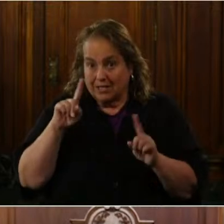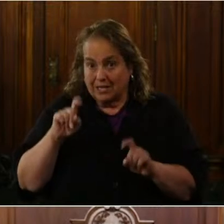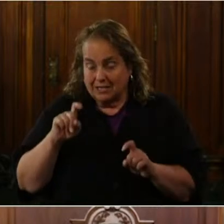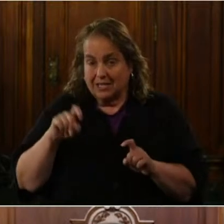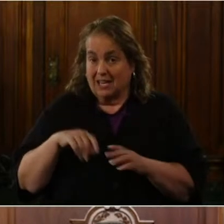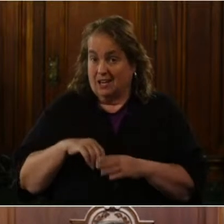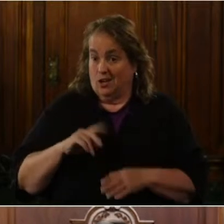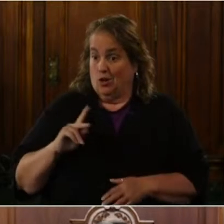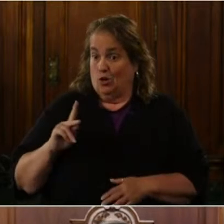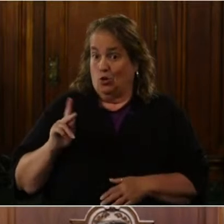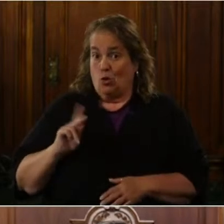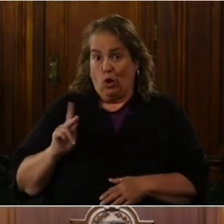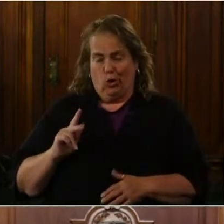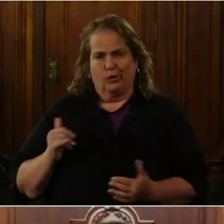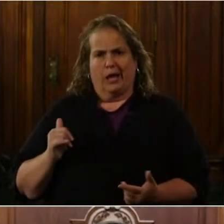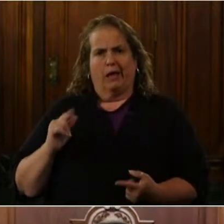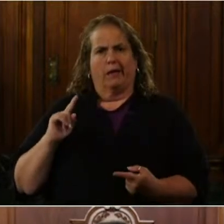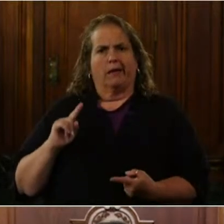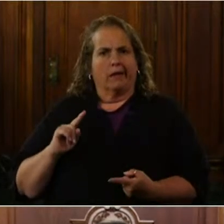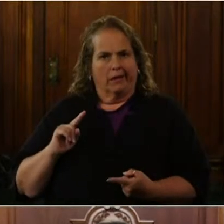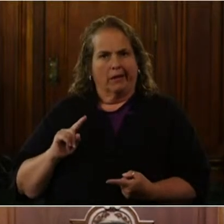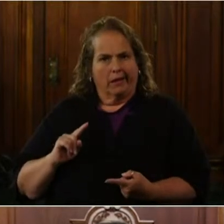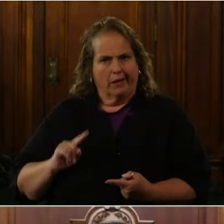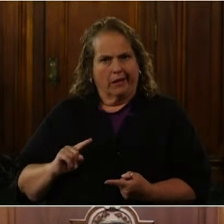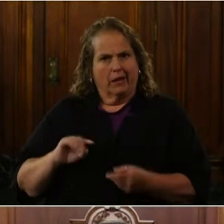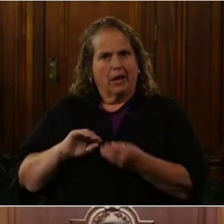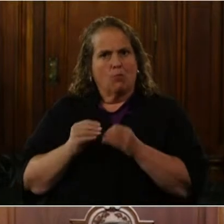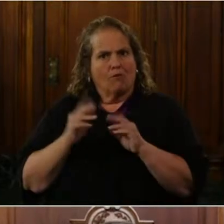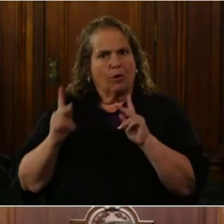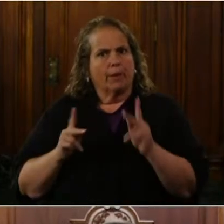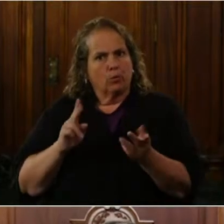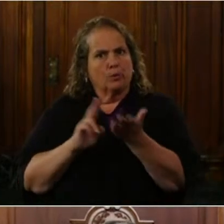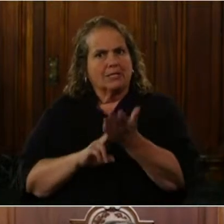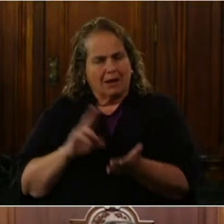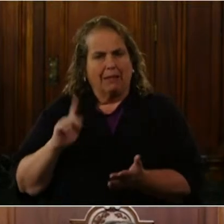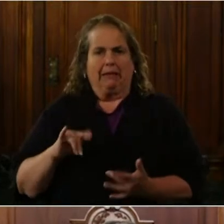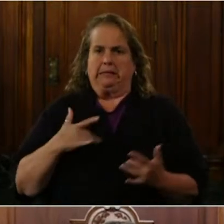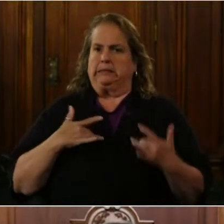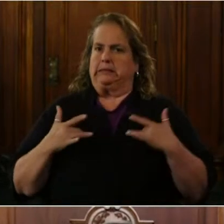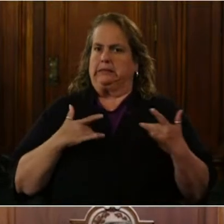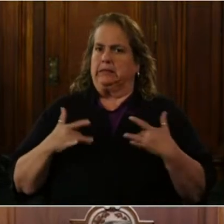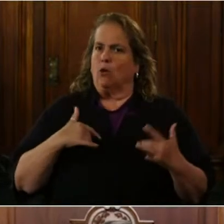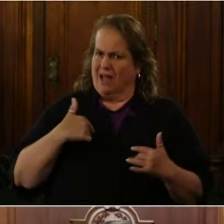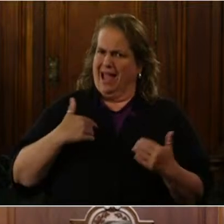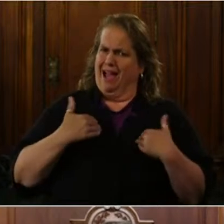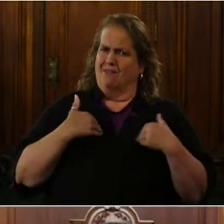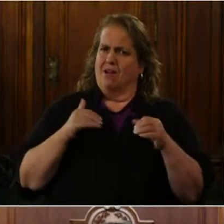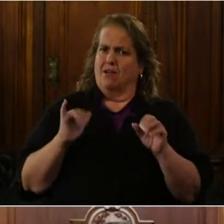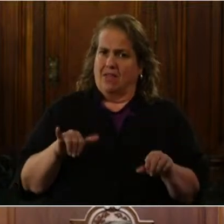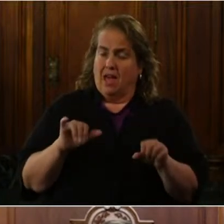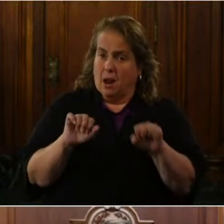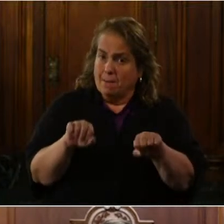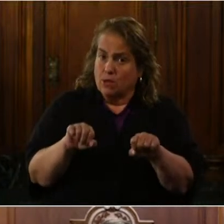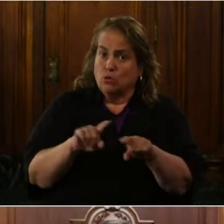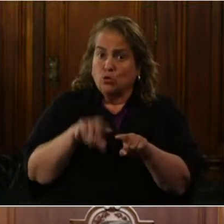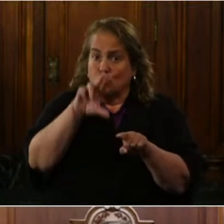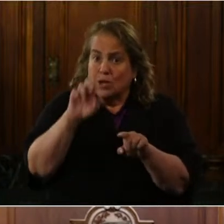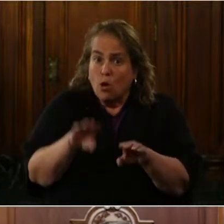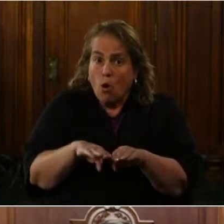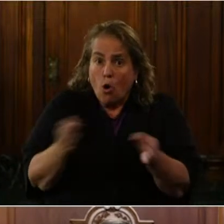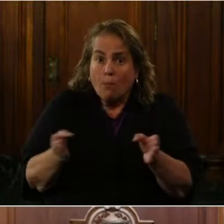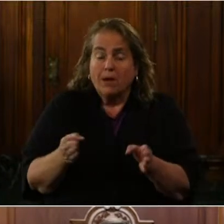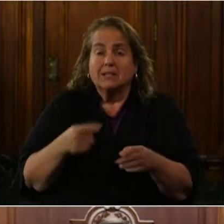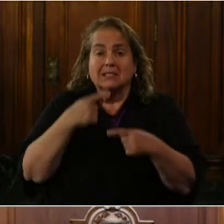the Kroger sites, are slowing. That's a concern for me. We have got the ability to reopen successfully under